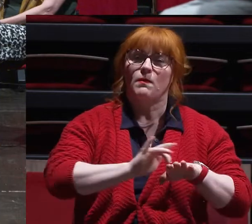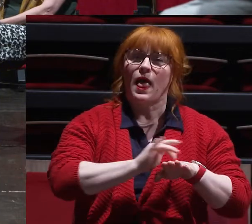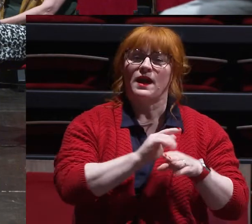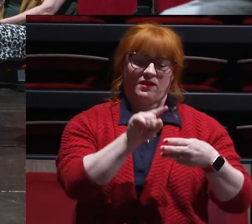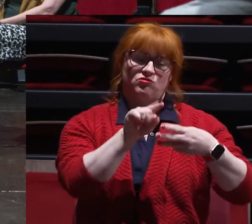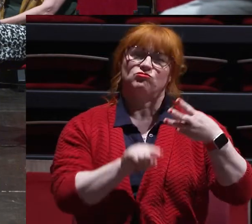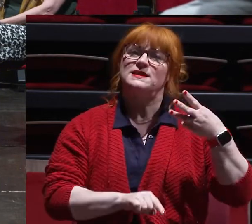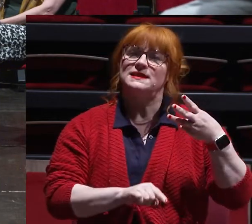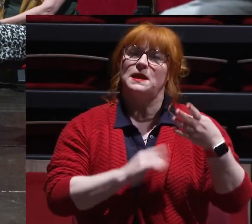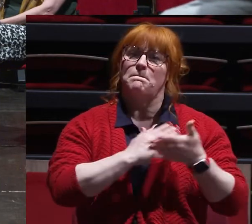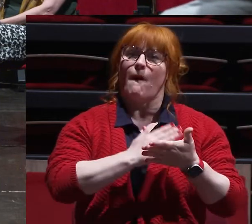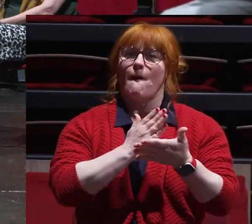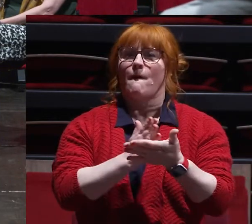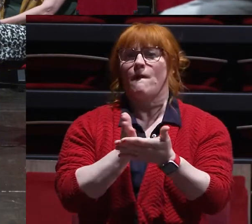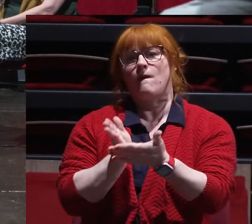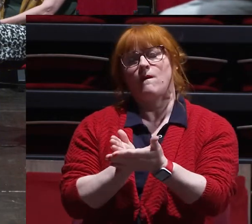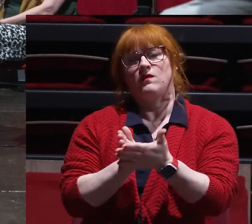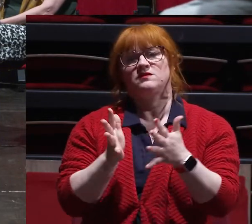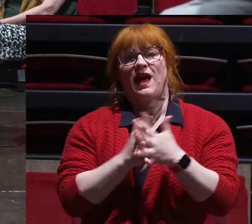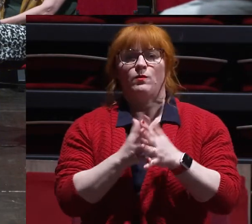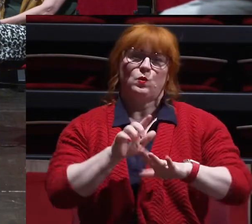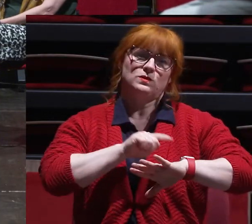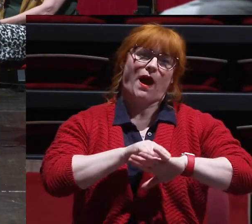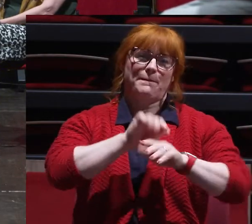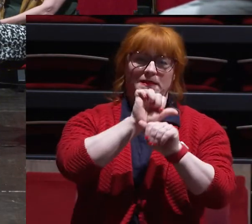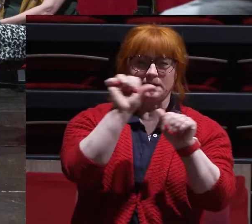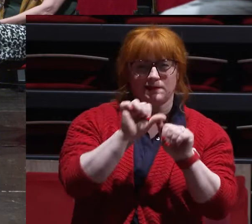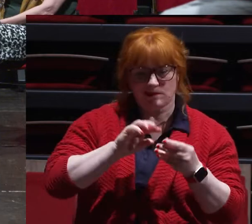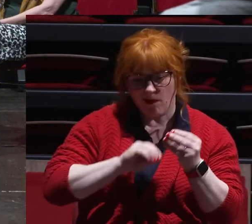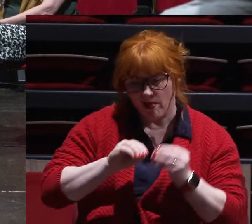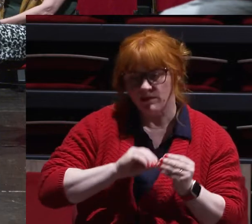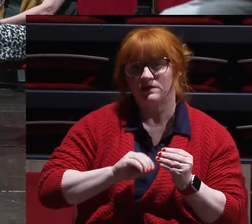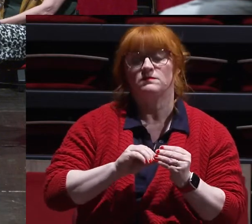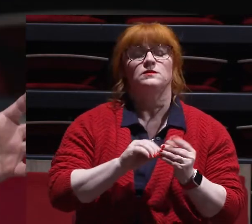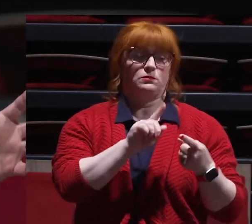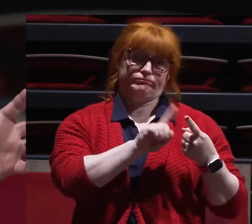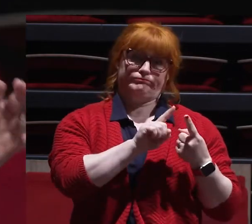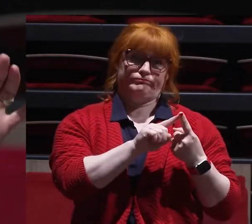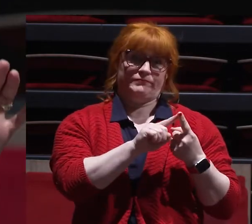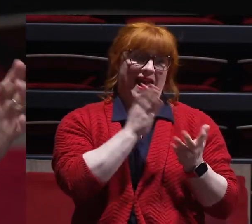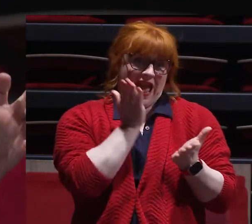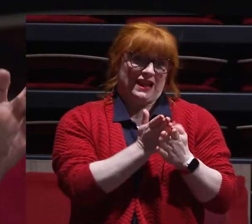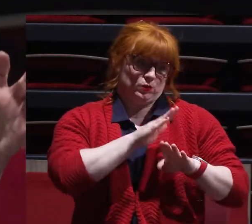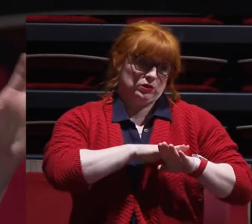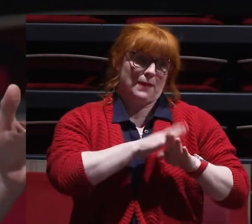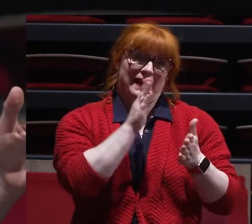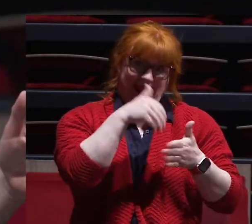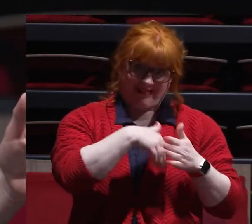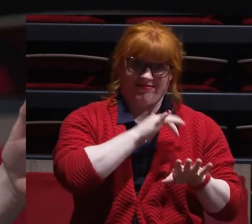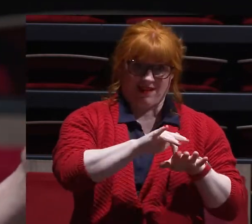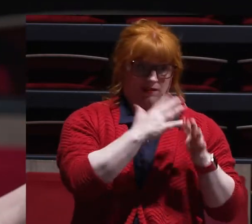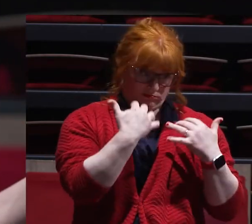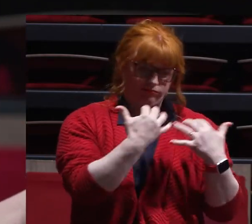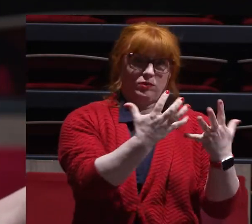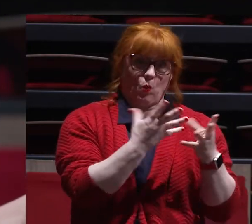actually 3 parts to that. Mm-hmm. One is how you use the time you have